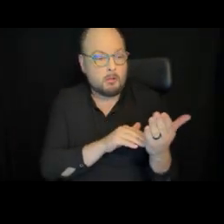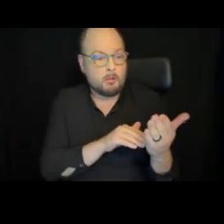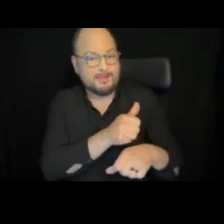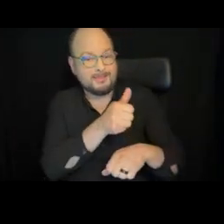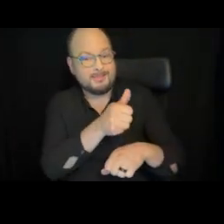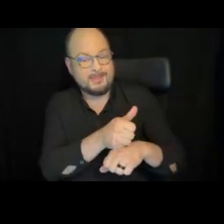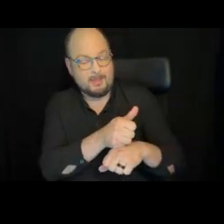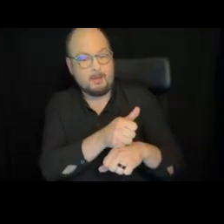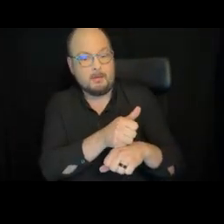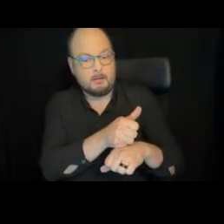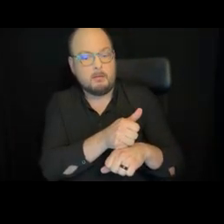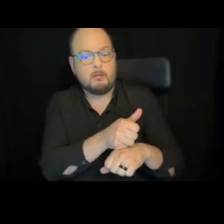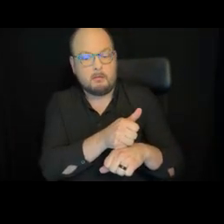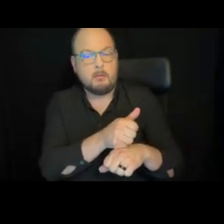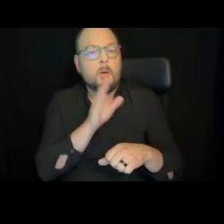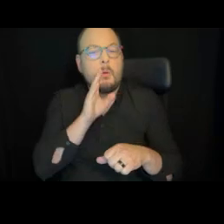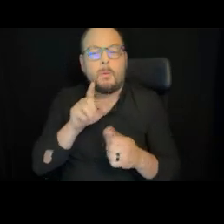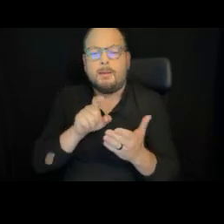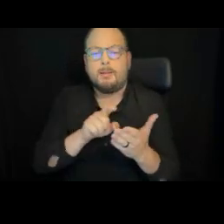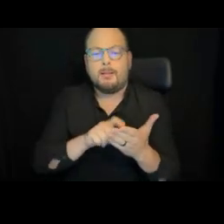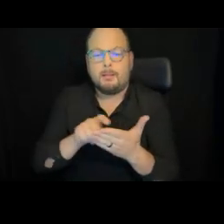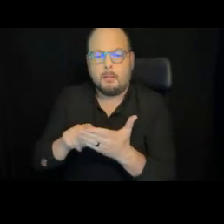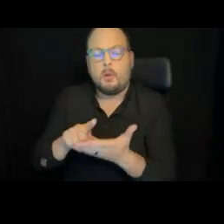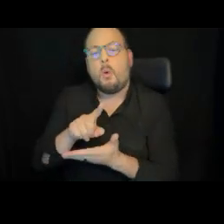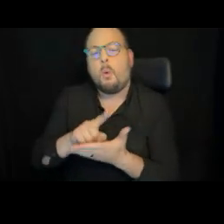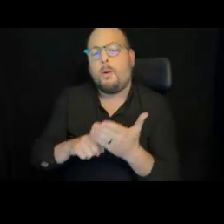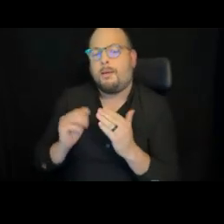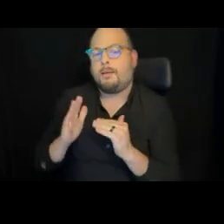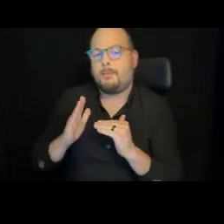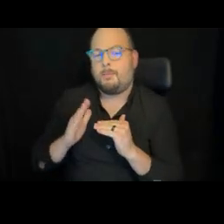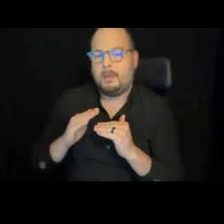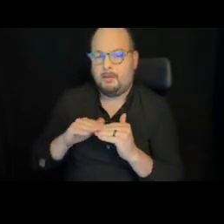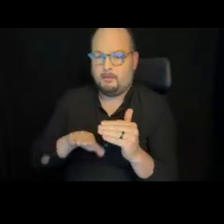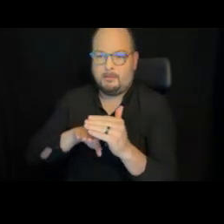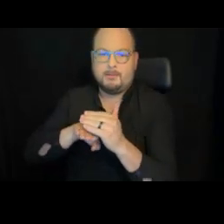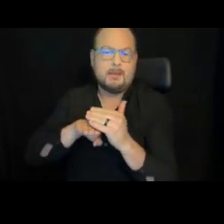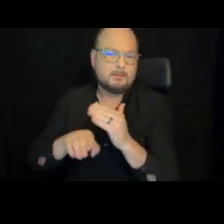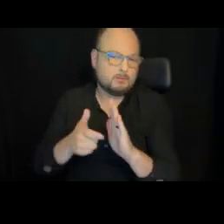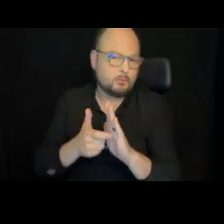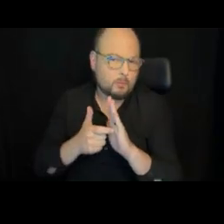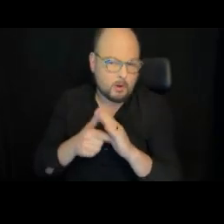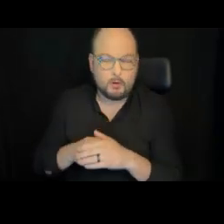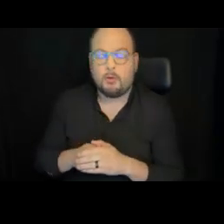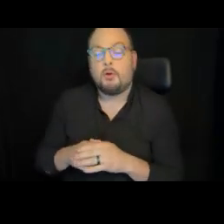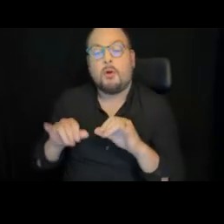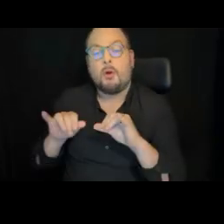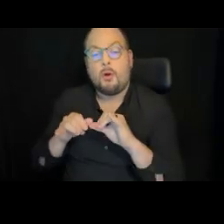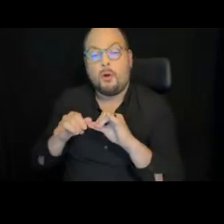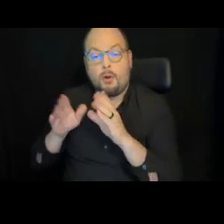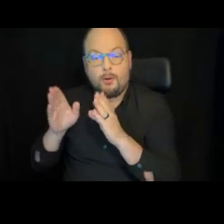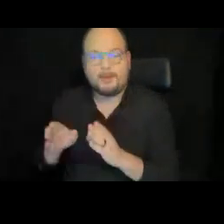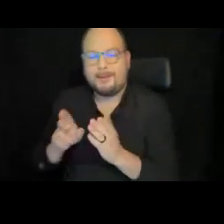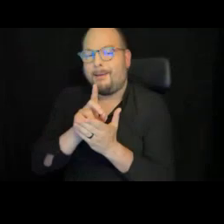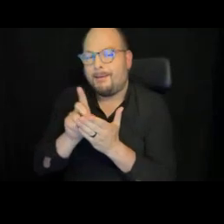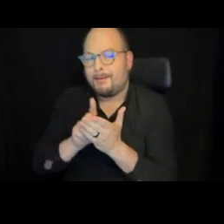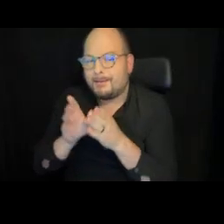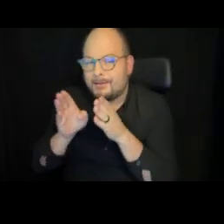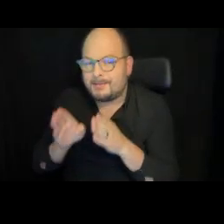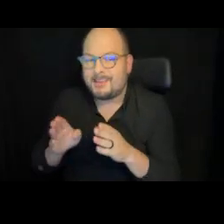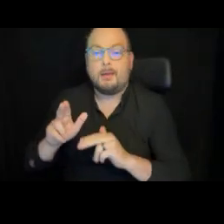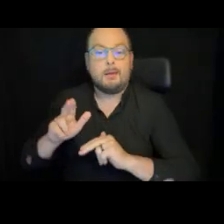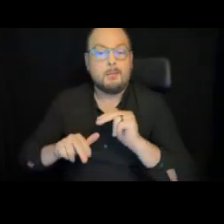identify minimal accessibility requirements. Architects, designers, and builders are